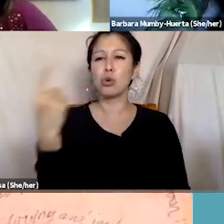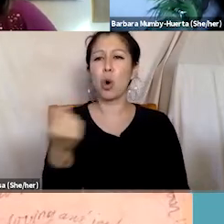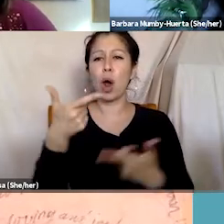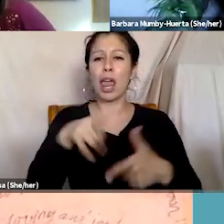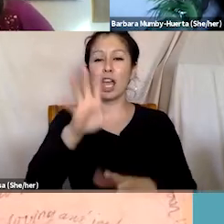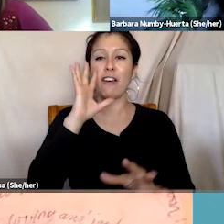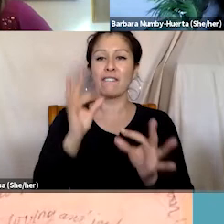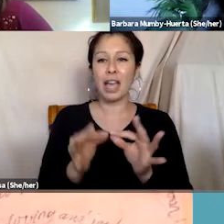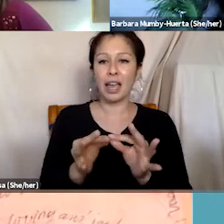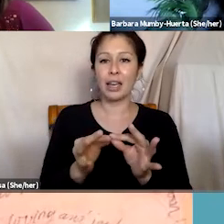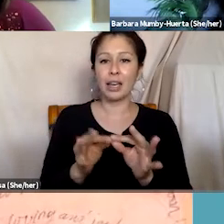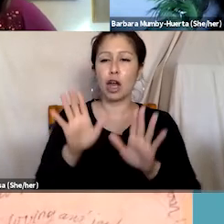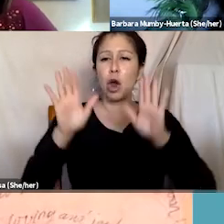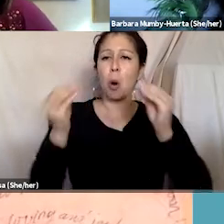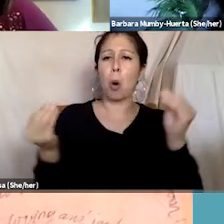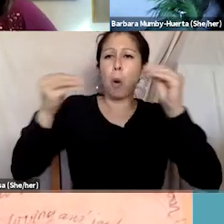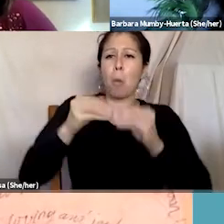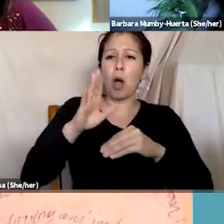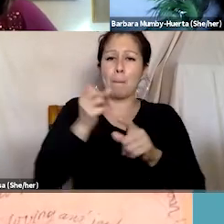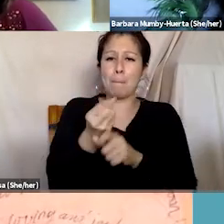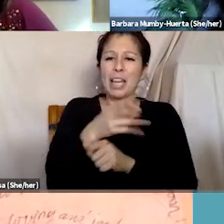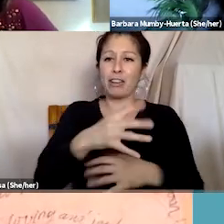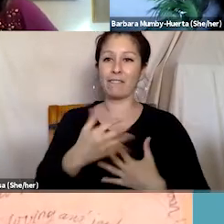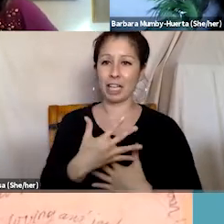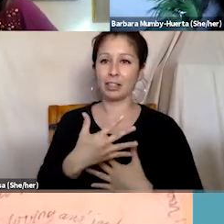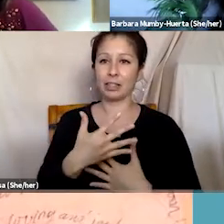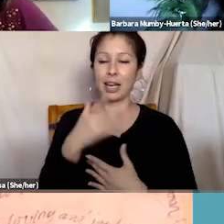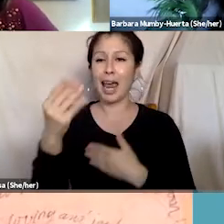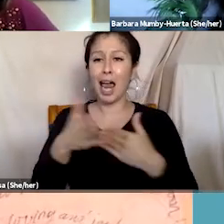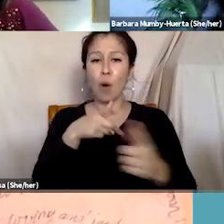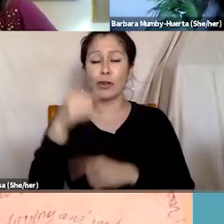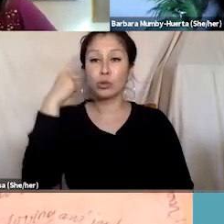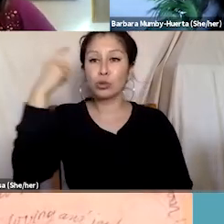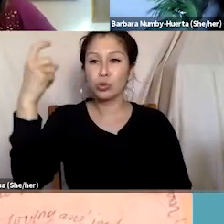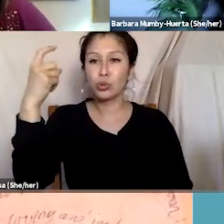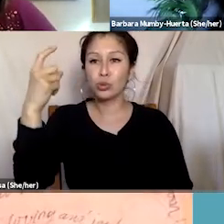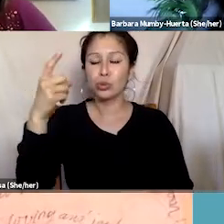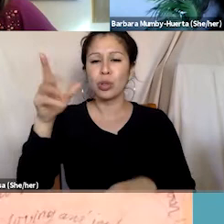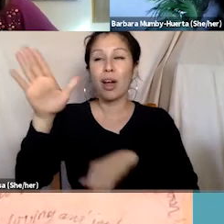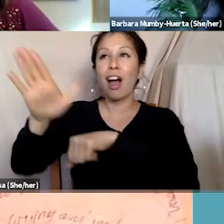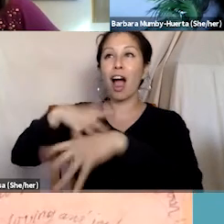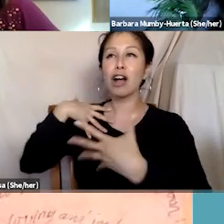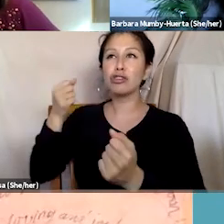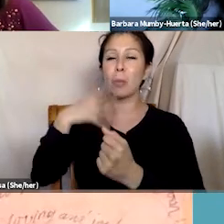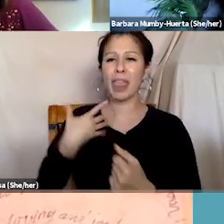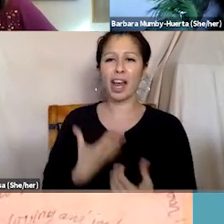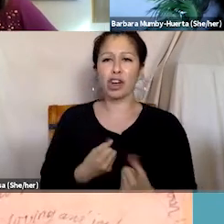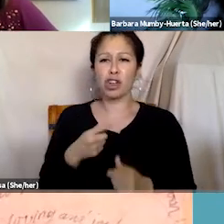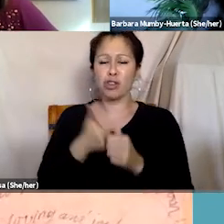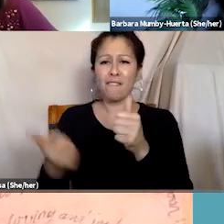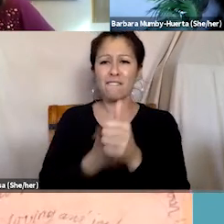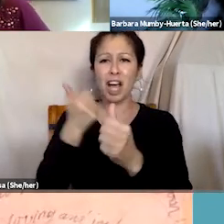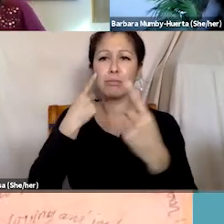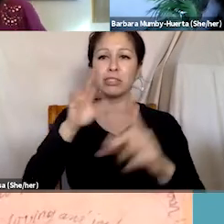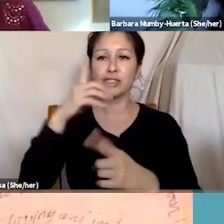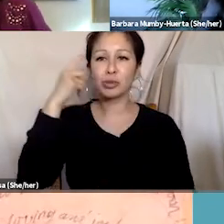your faith be greater than your fear. And whatever you dream, may you summon the strength and courage to follow through on